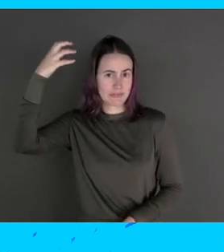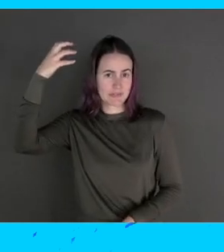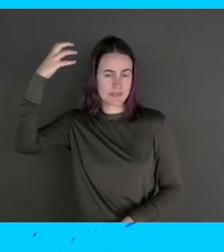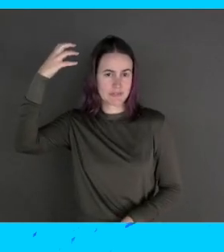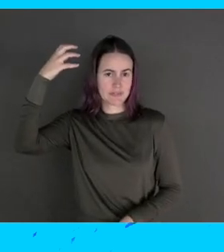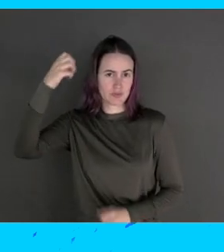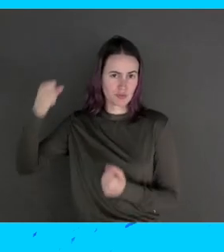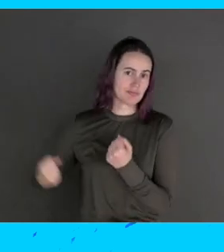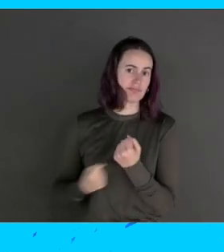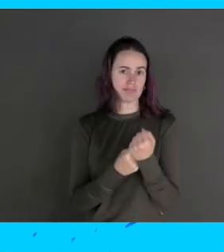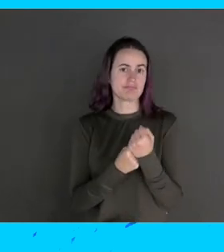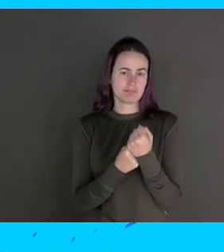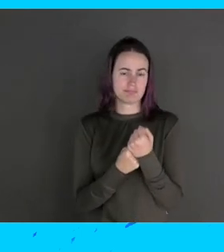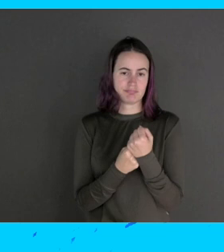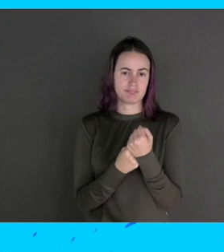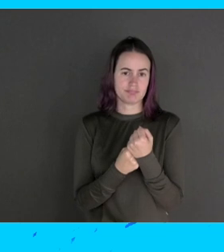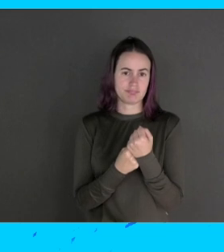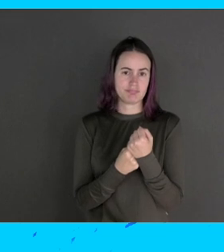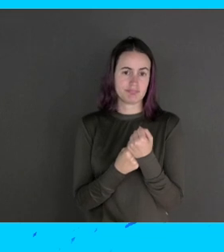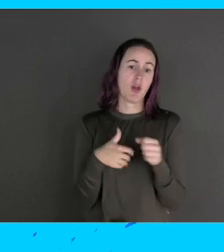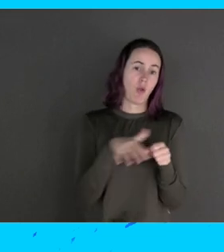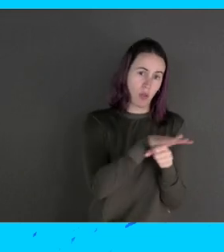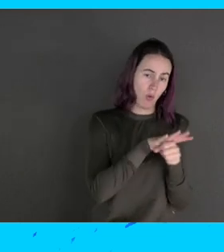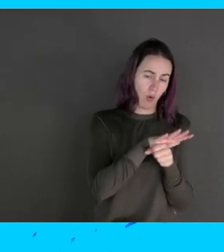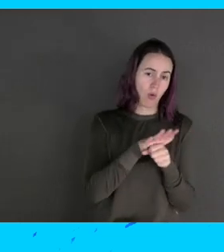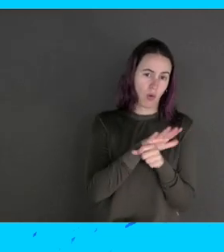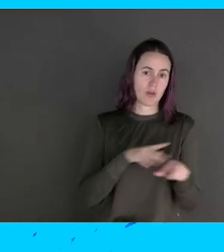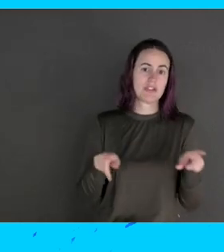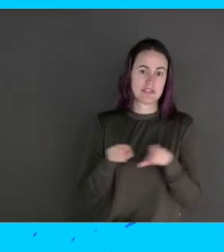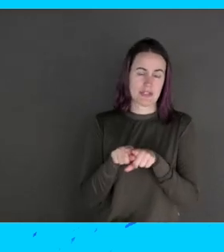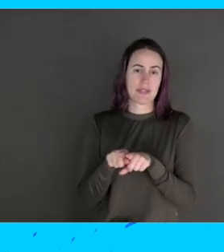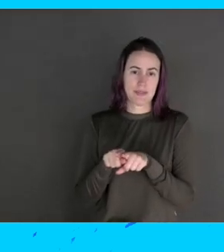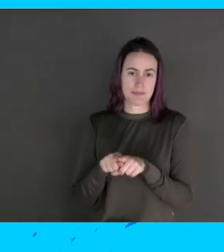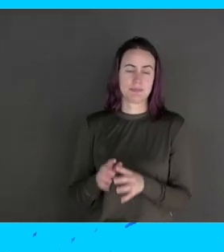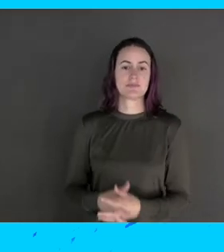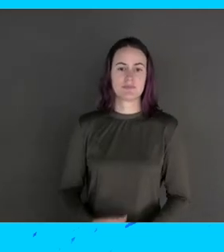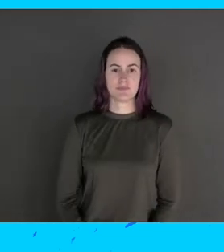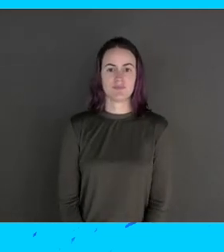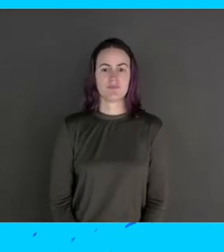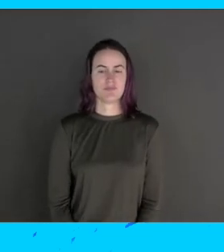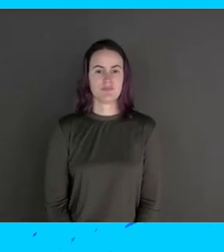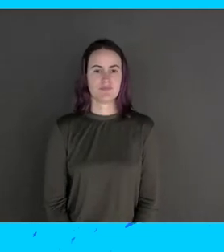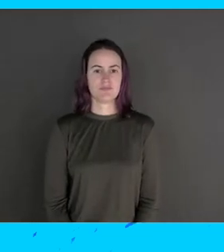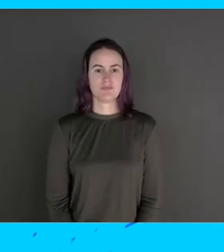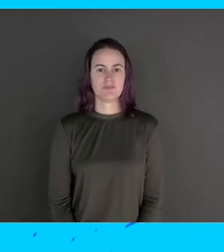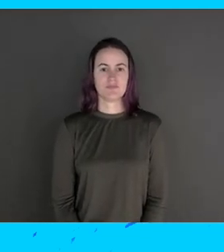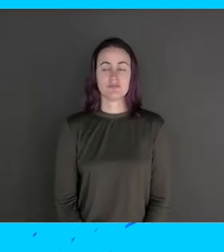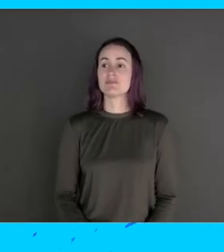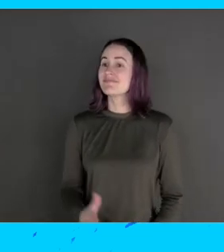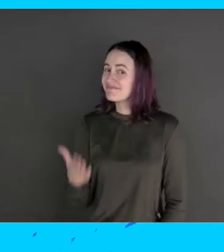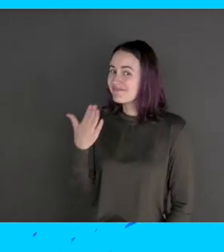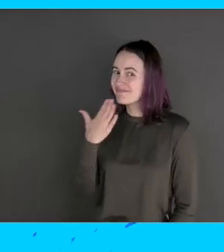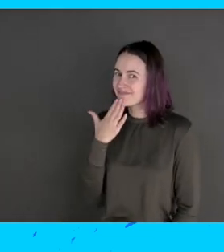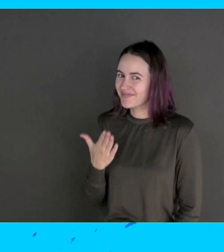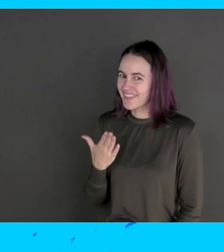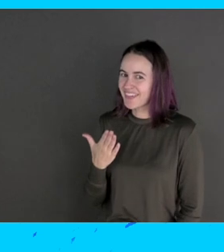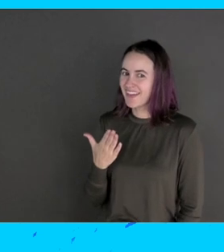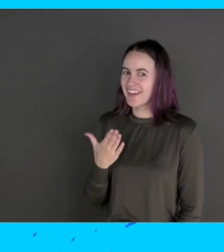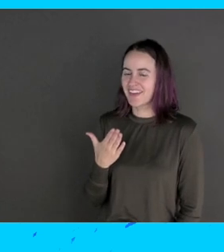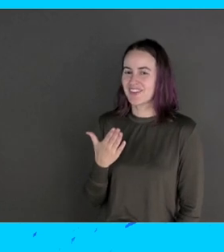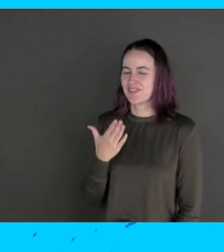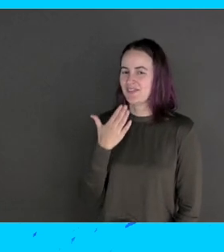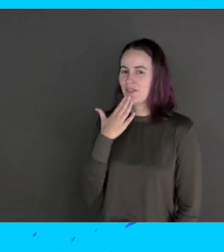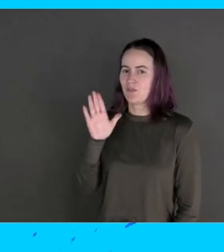governments and local governments and international community. Valuable insight and reflection on the barriers